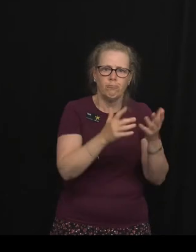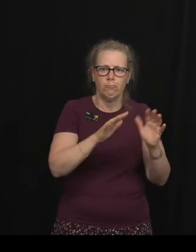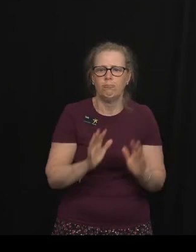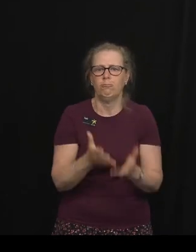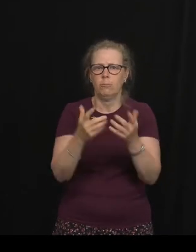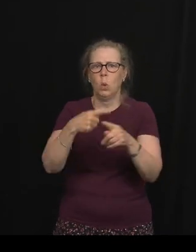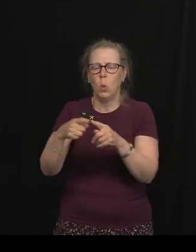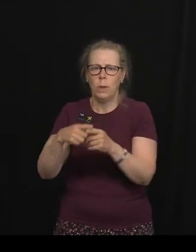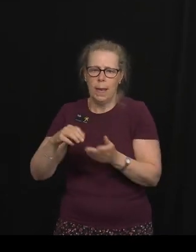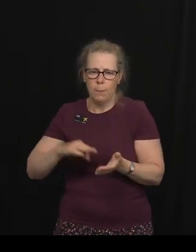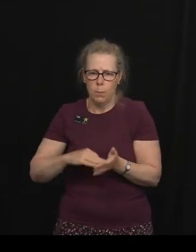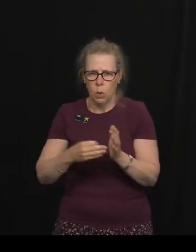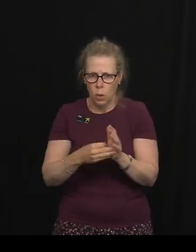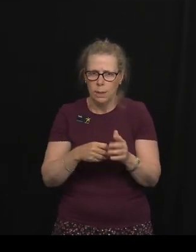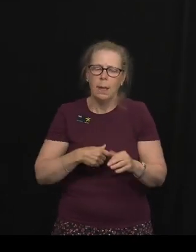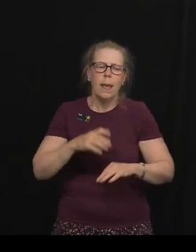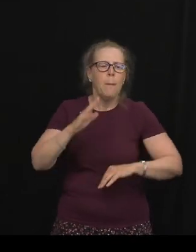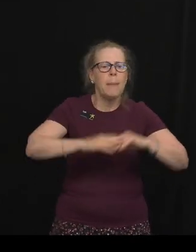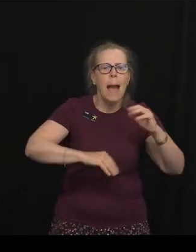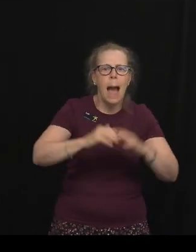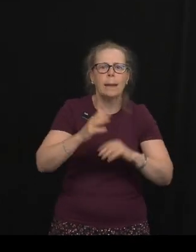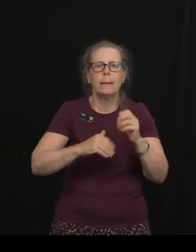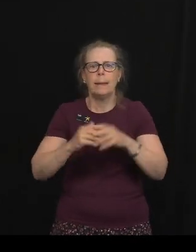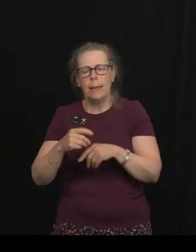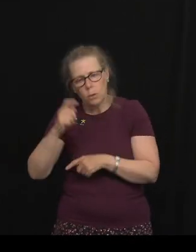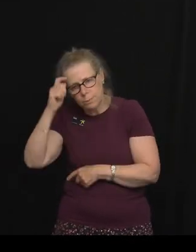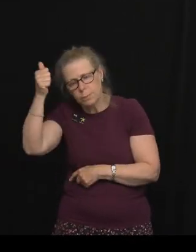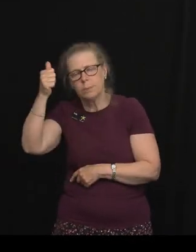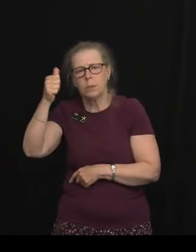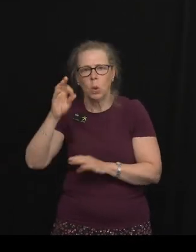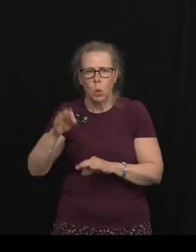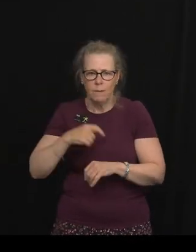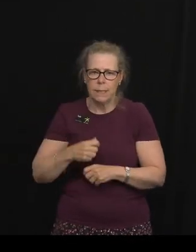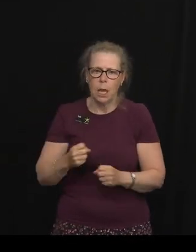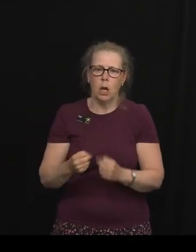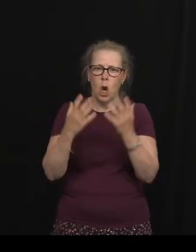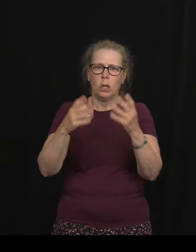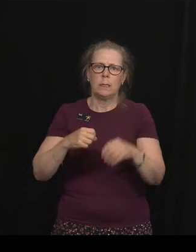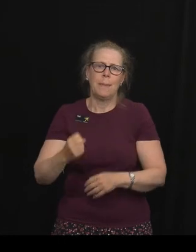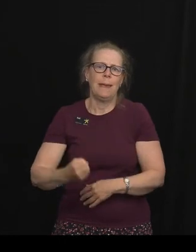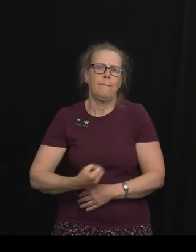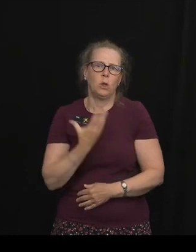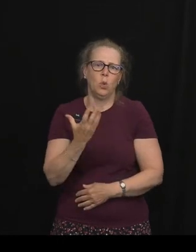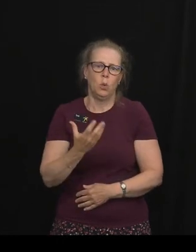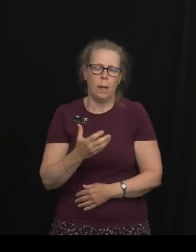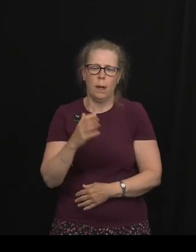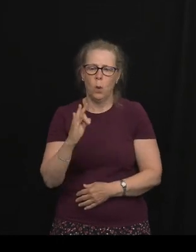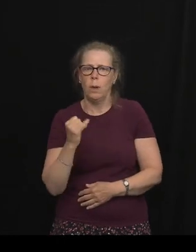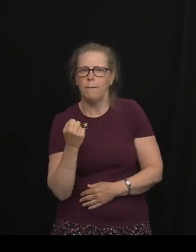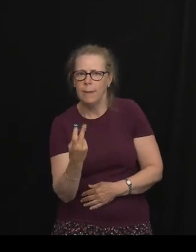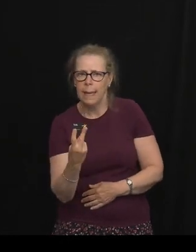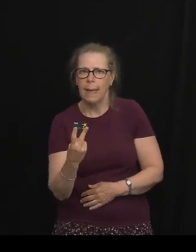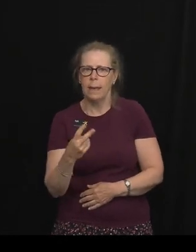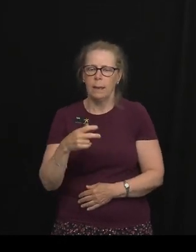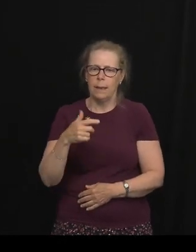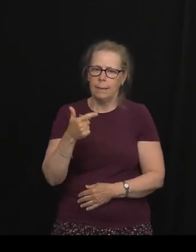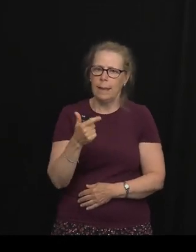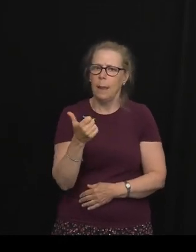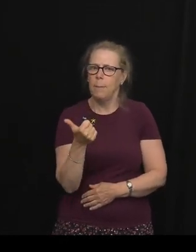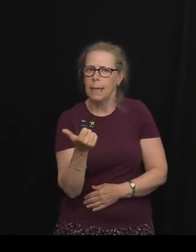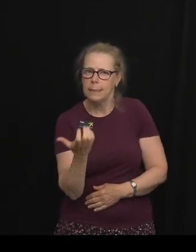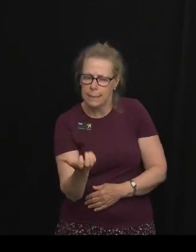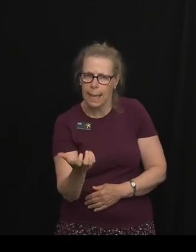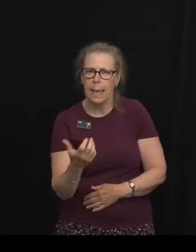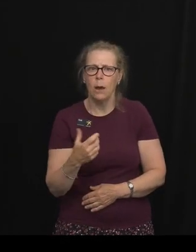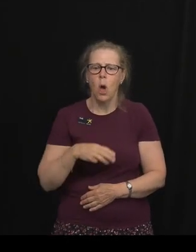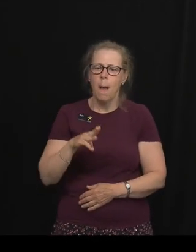projects, focusing on treatment and prevention of various infectious diseases, including HIV, tuberculosis, malaria, and various